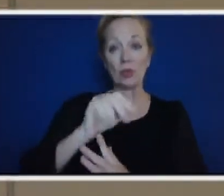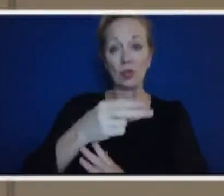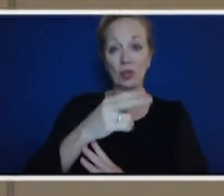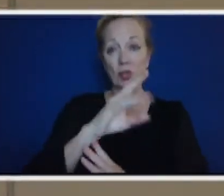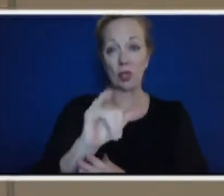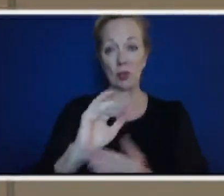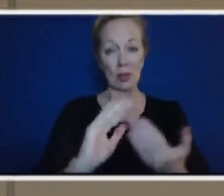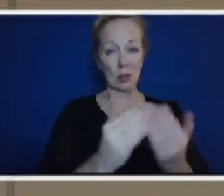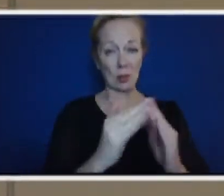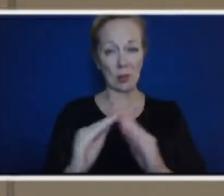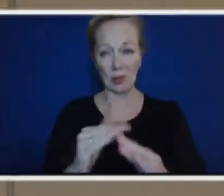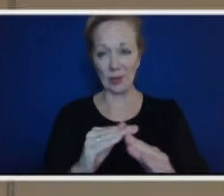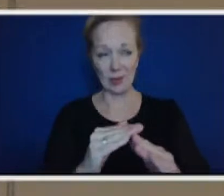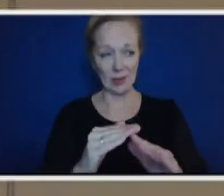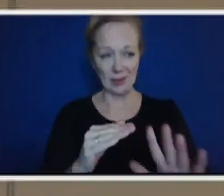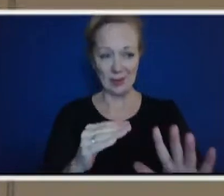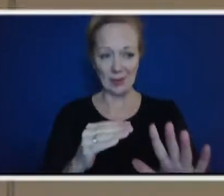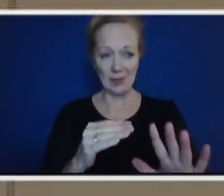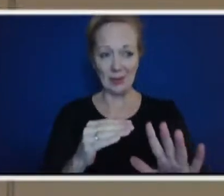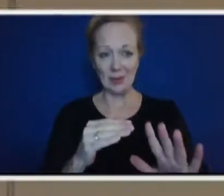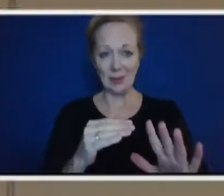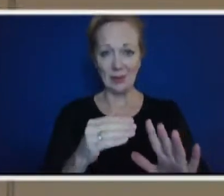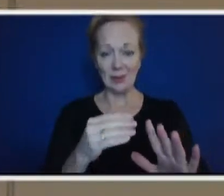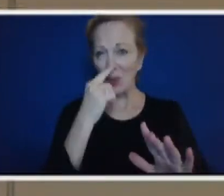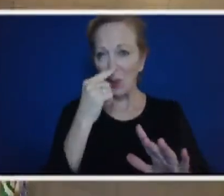make, if you could come down, sorry.